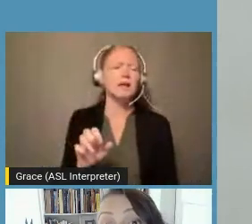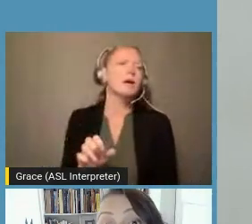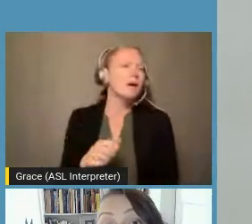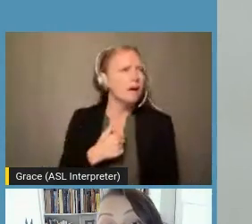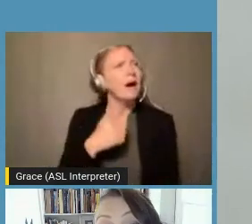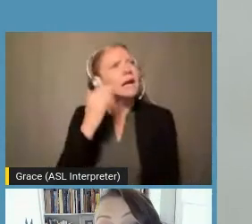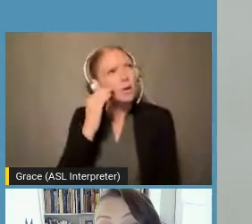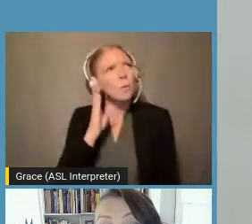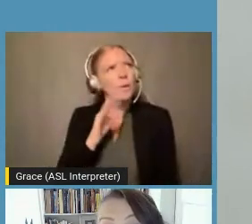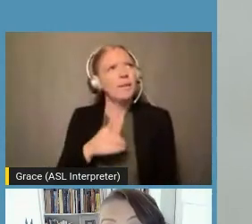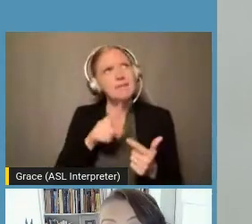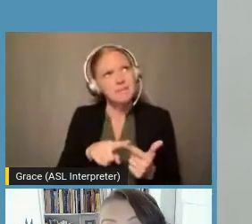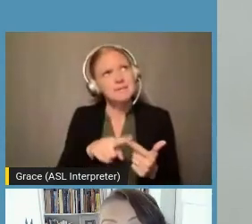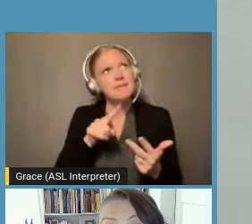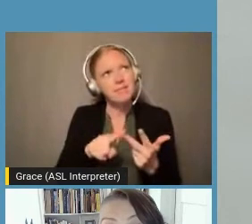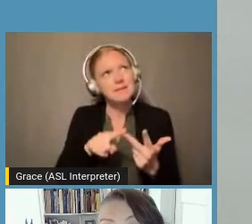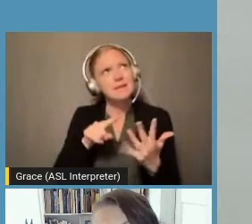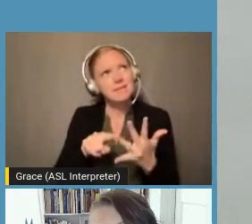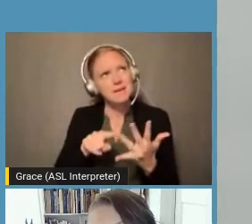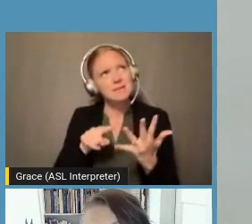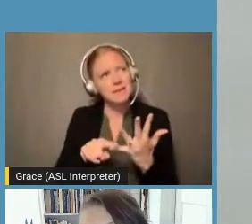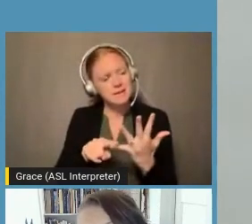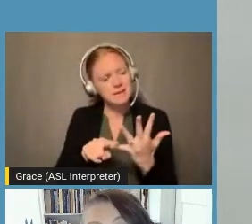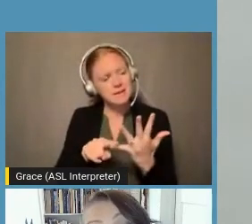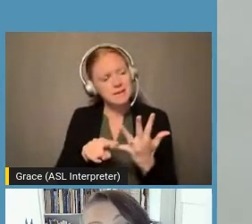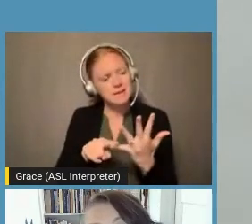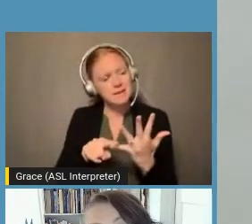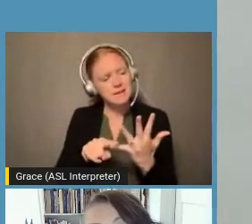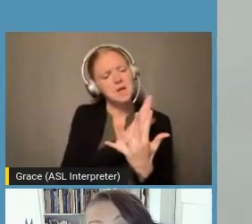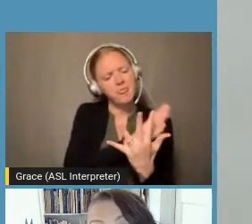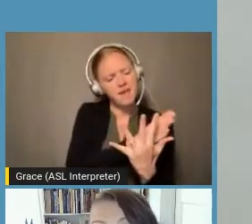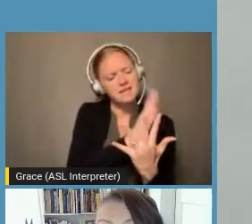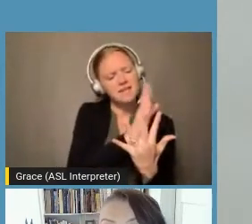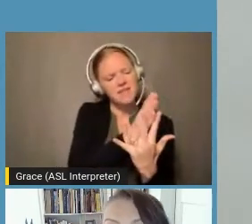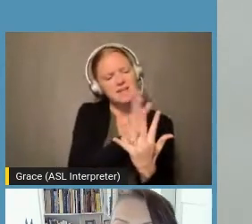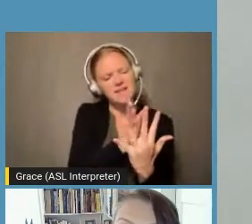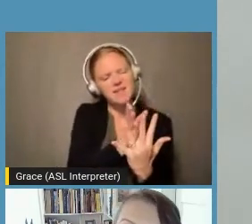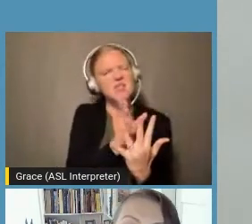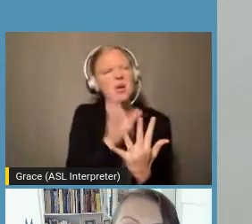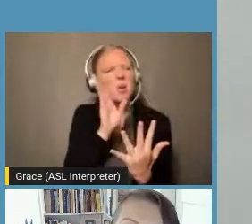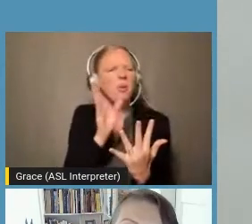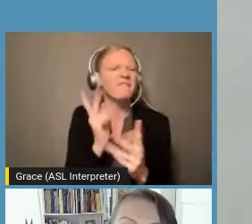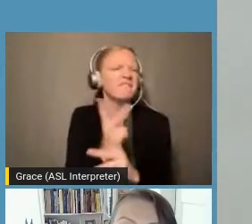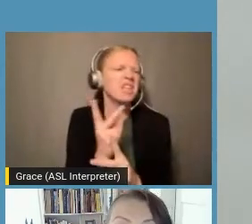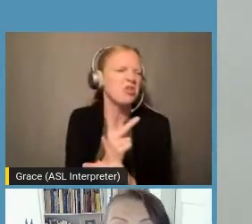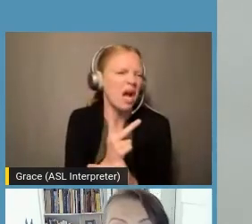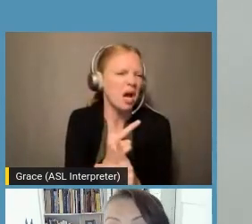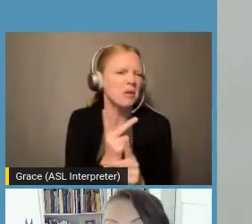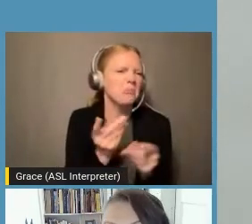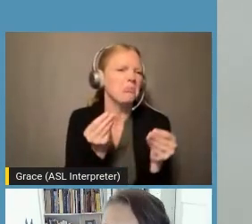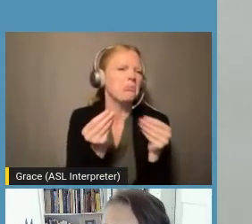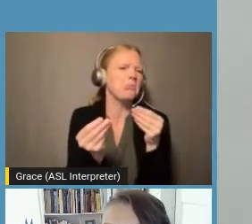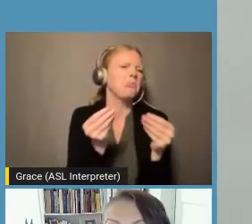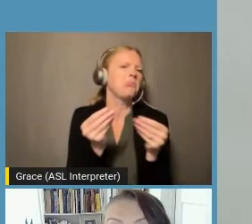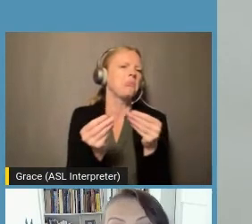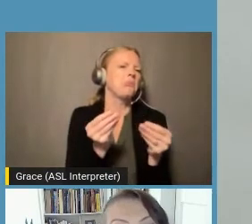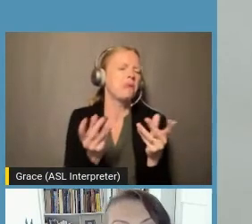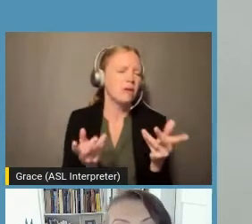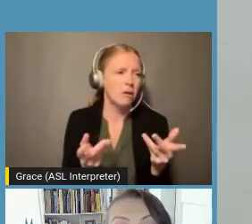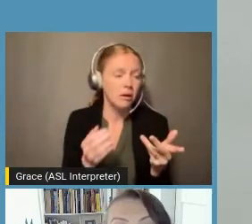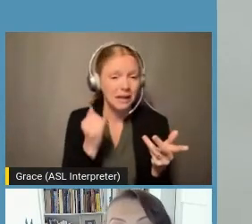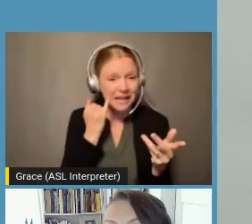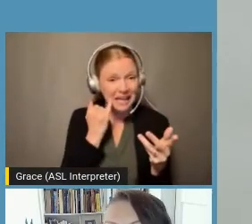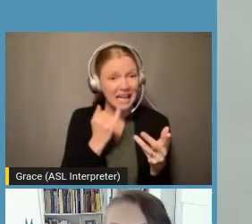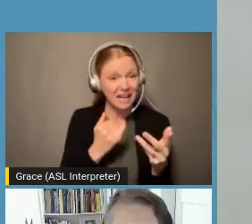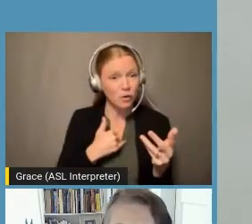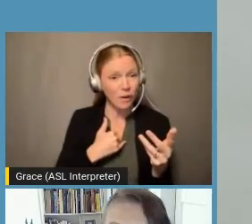steps, and in between, we're going to have some stuff to figure out. And so if you use those milestones as goals, keeping your